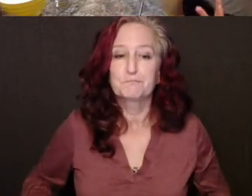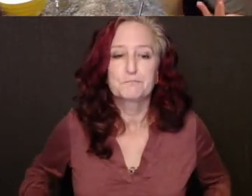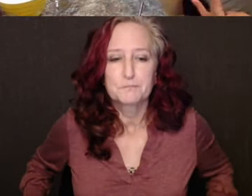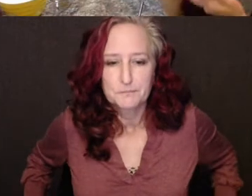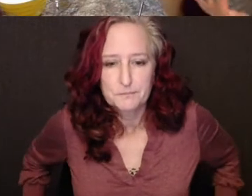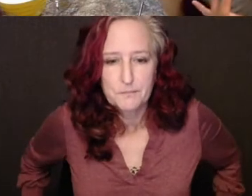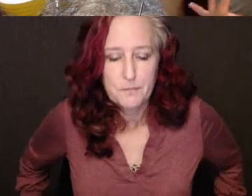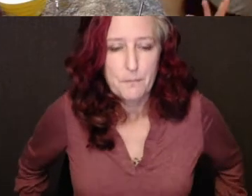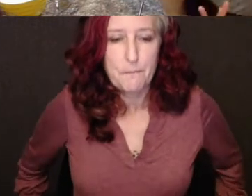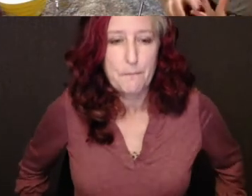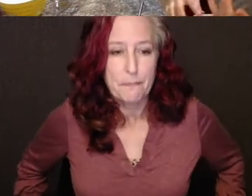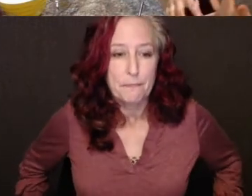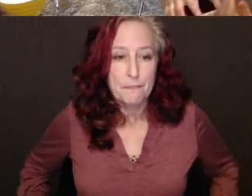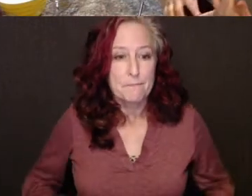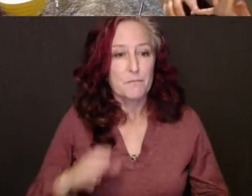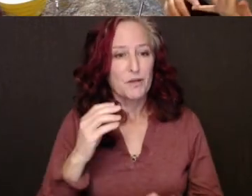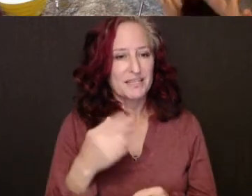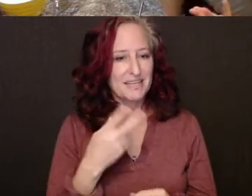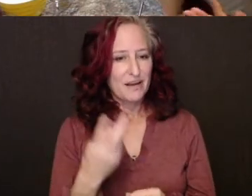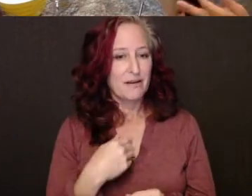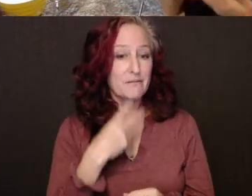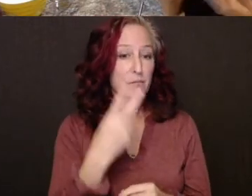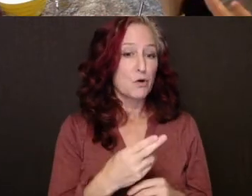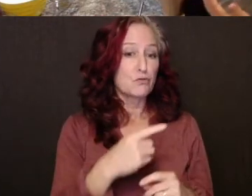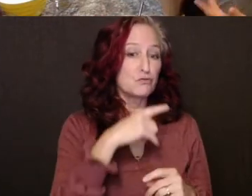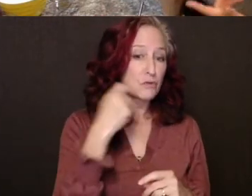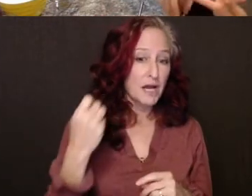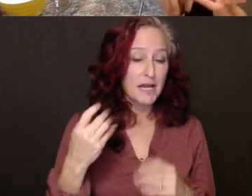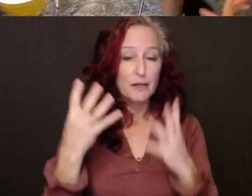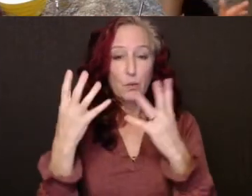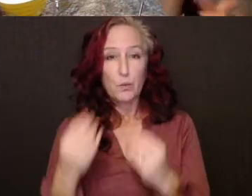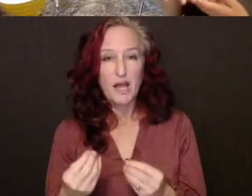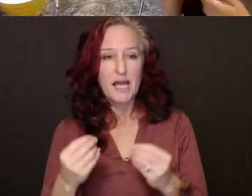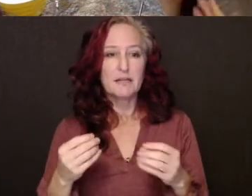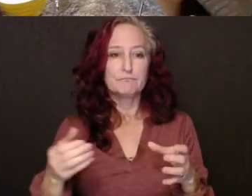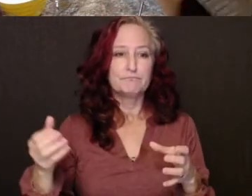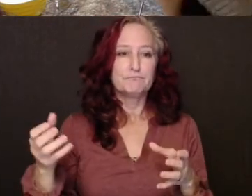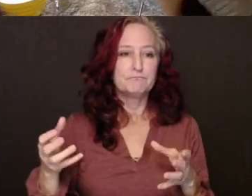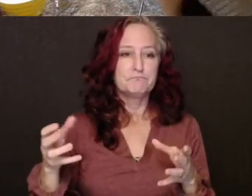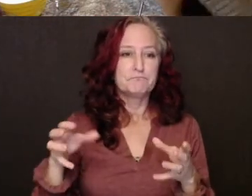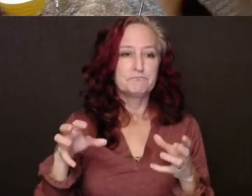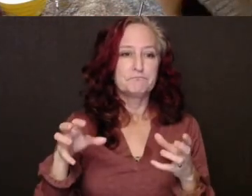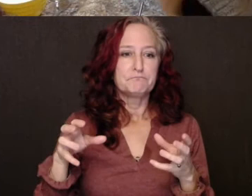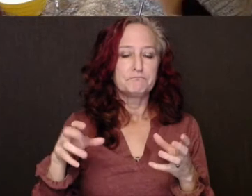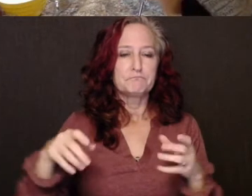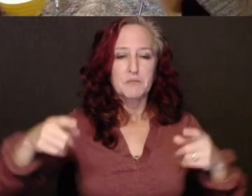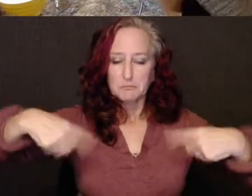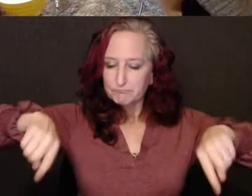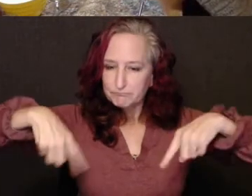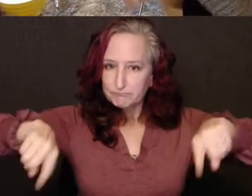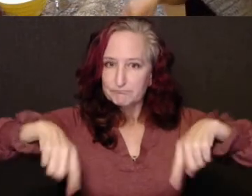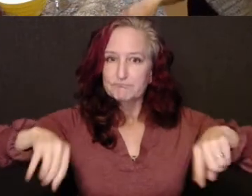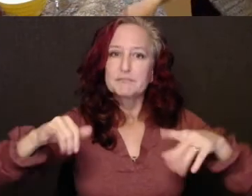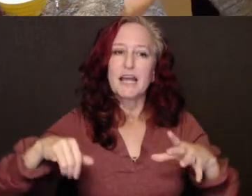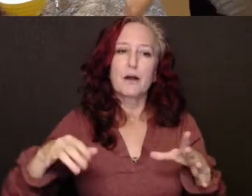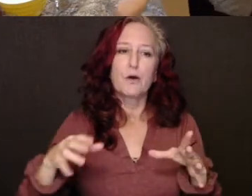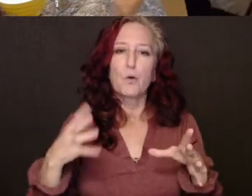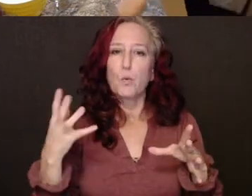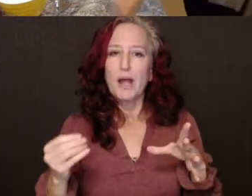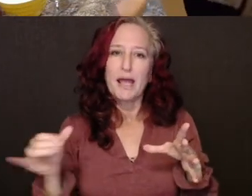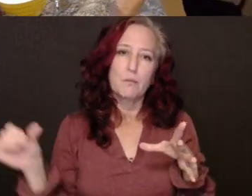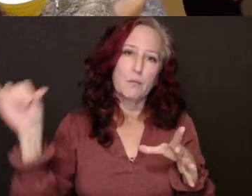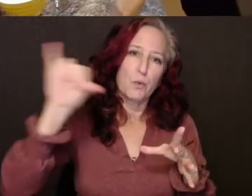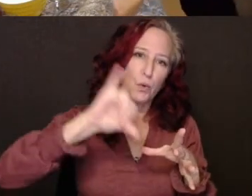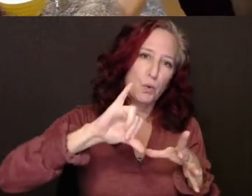out of, or you don't have apple cider vinegar, you can replace that with lemon, or even just plain vinegar will work as well.